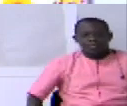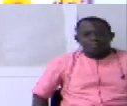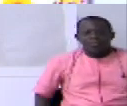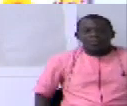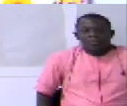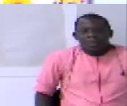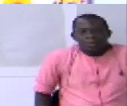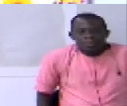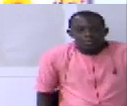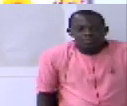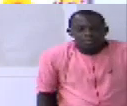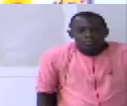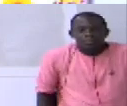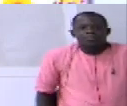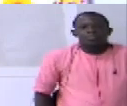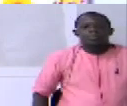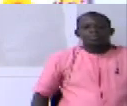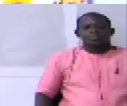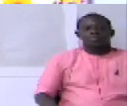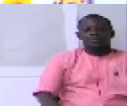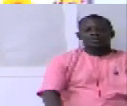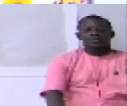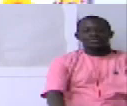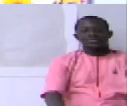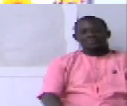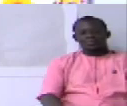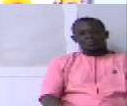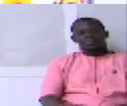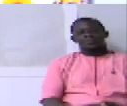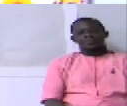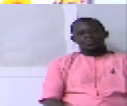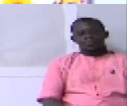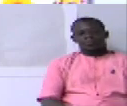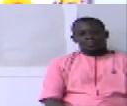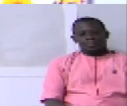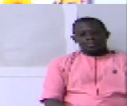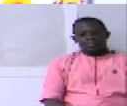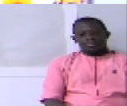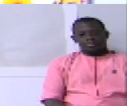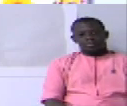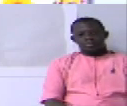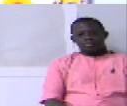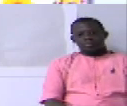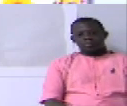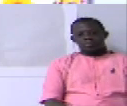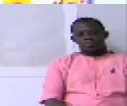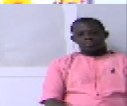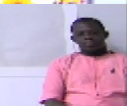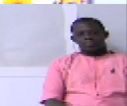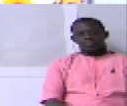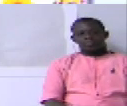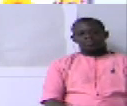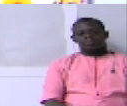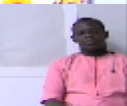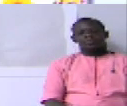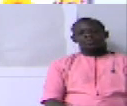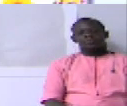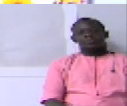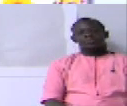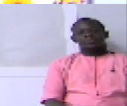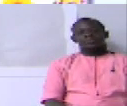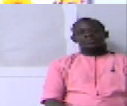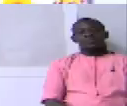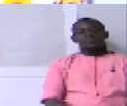kono kudo la wala kata hanu fo kunkoto kaso lan kol fo la ka futo nati adu nin do wato sita ika komandiro kele mbe na